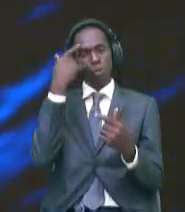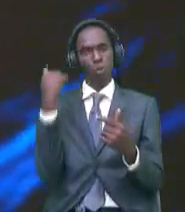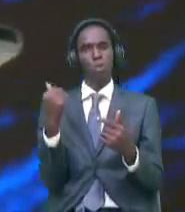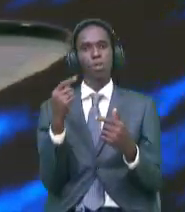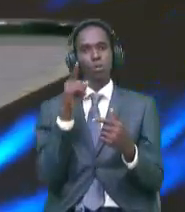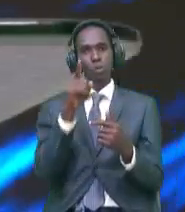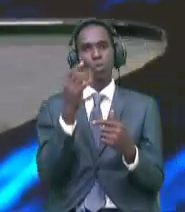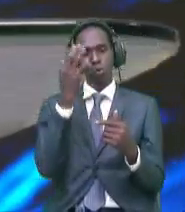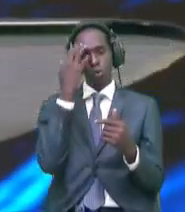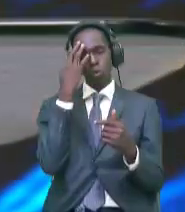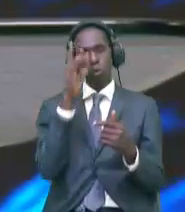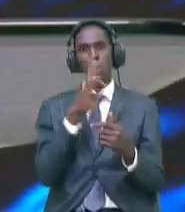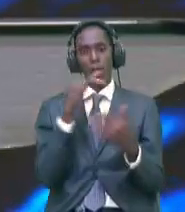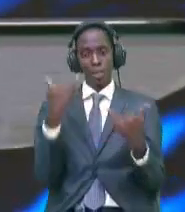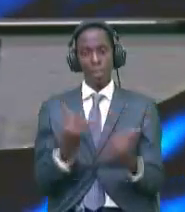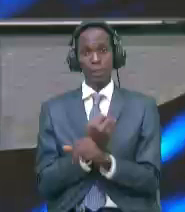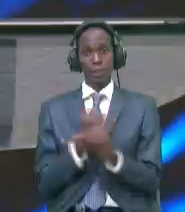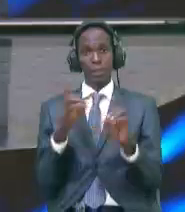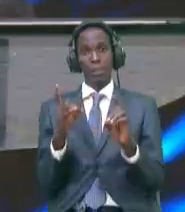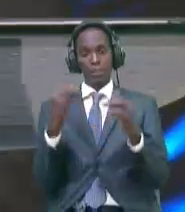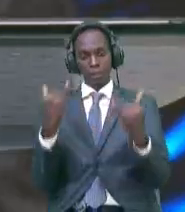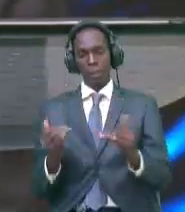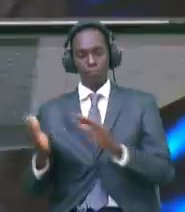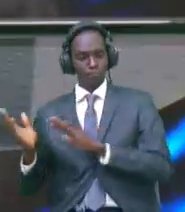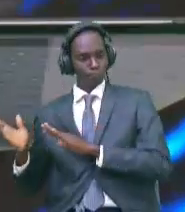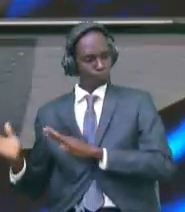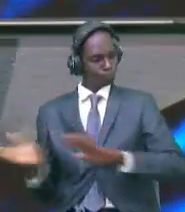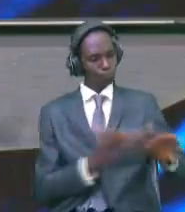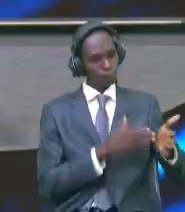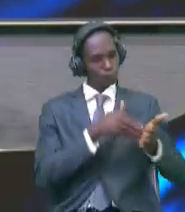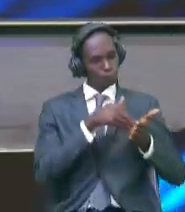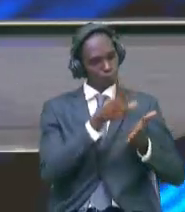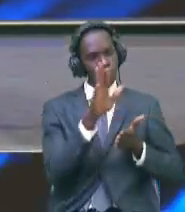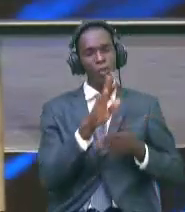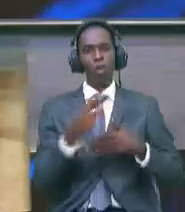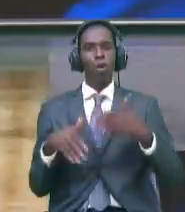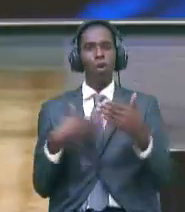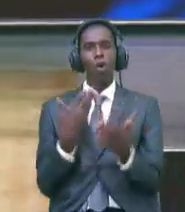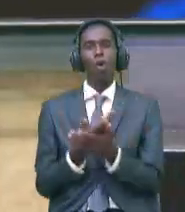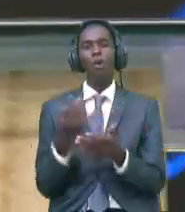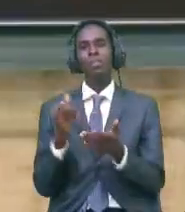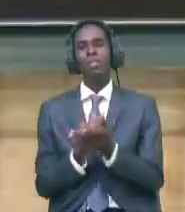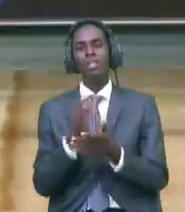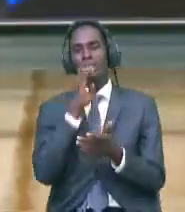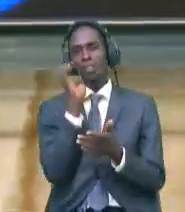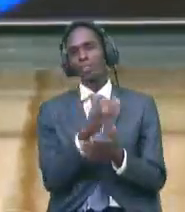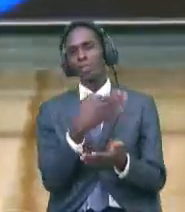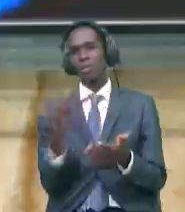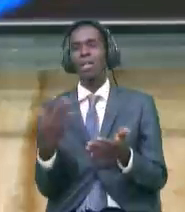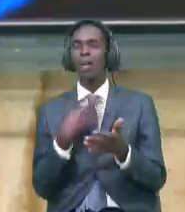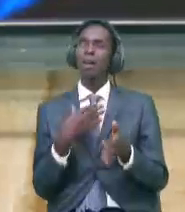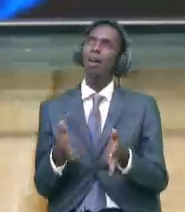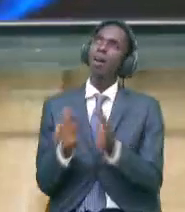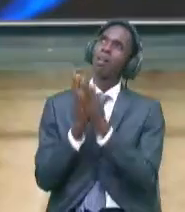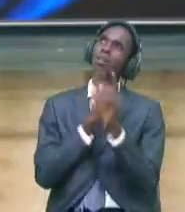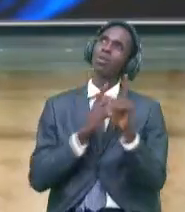I abandon, I reject all those sins, and you ask for forgiveness from the Lord and he forgives